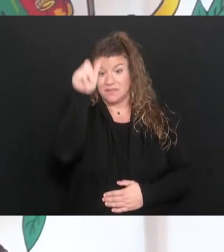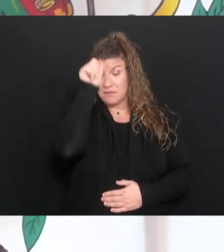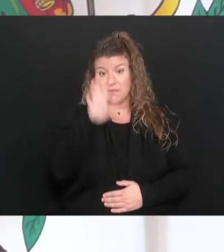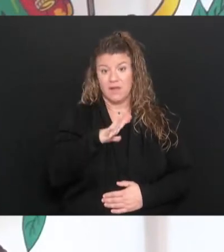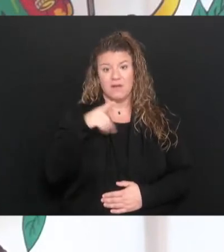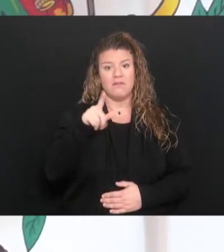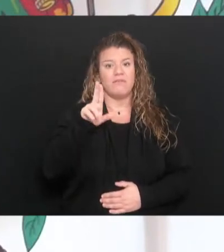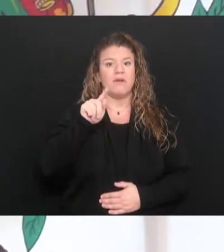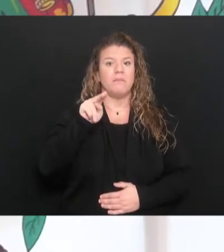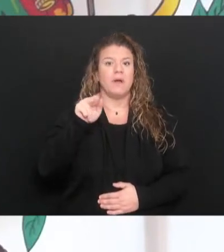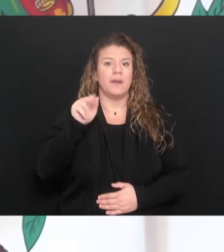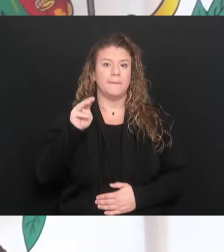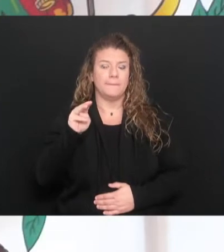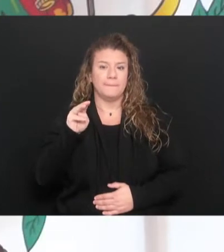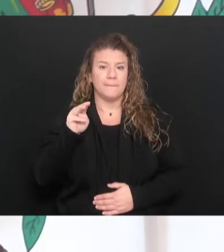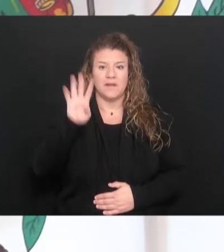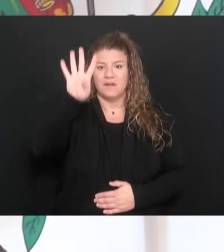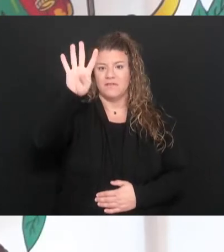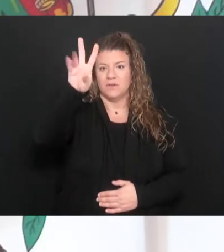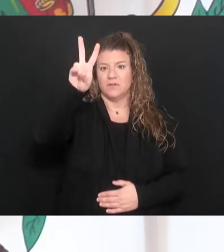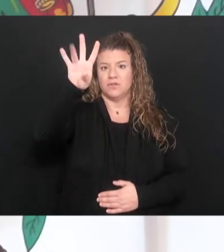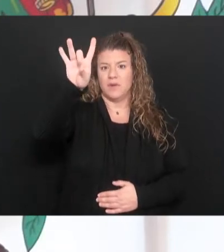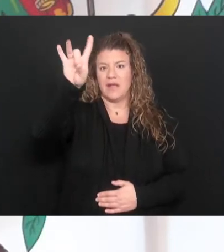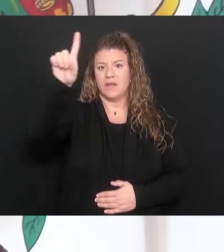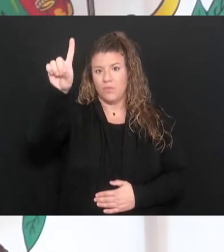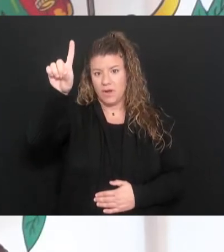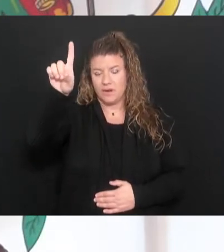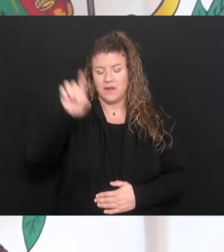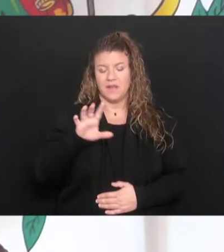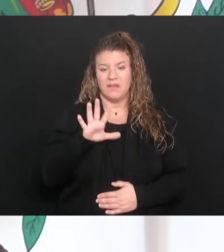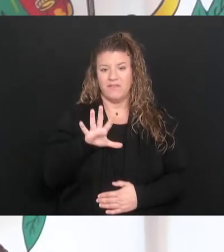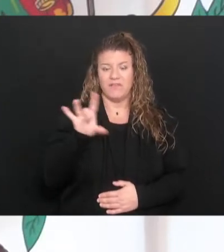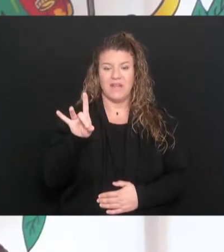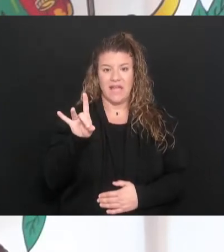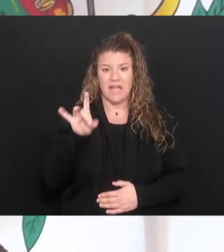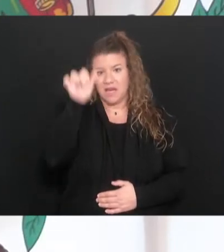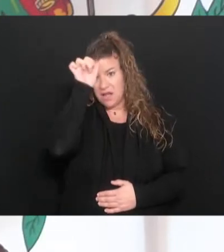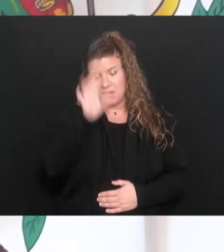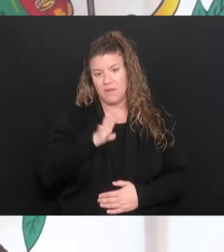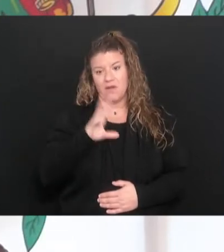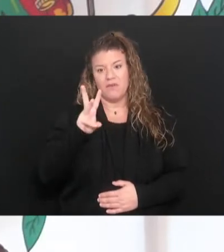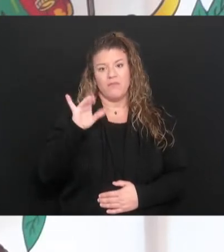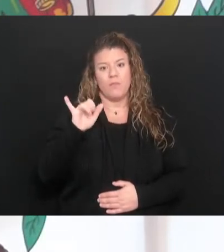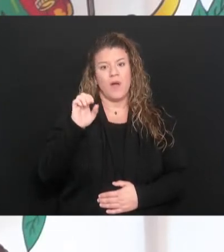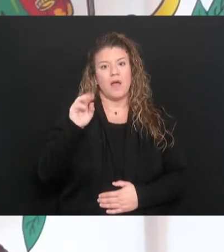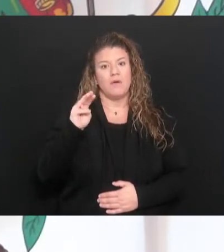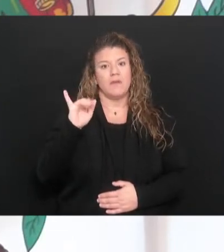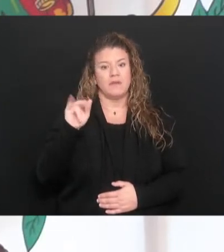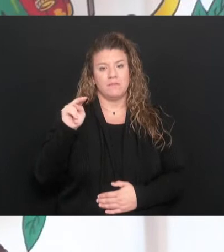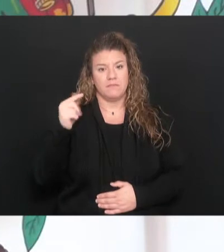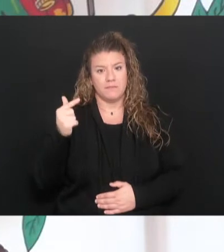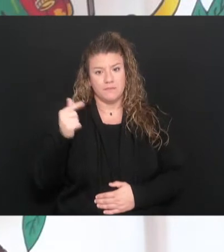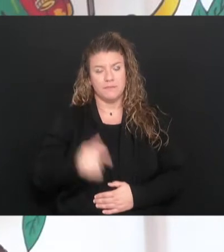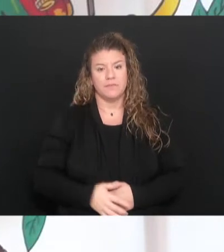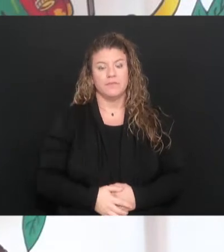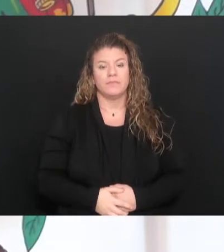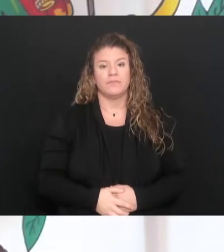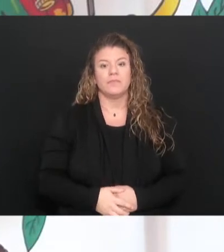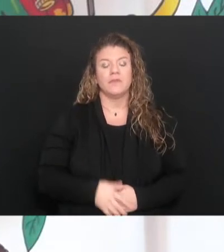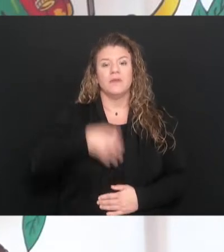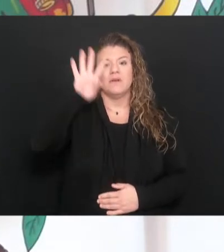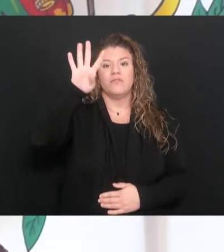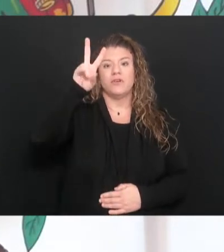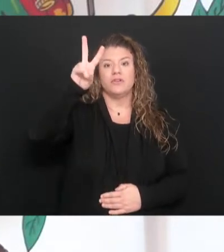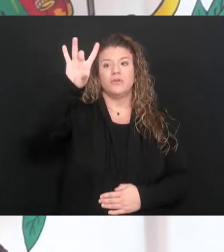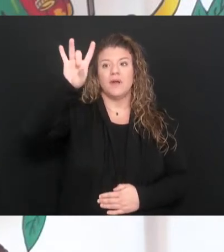Putnam County. The 4,281st death, a 58-year-old male from Wyoming County. The